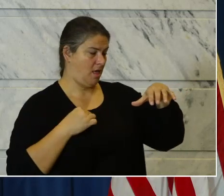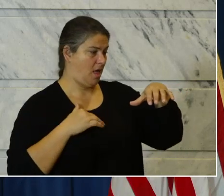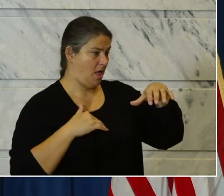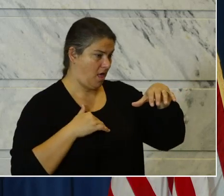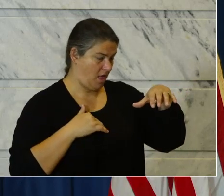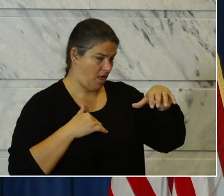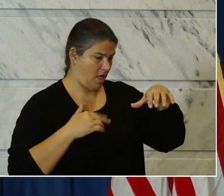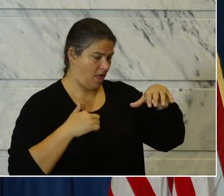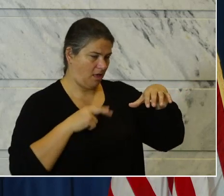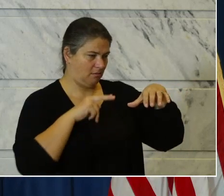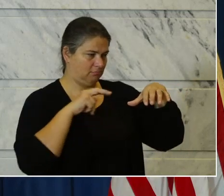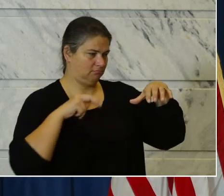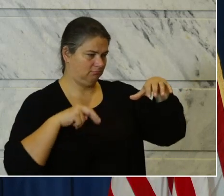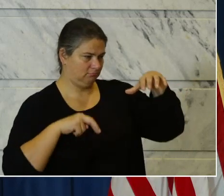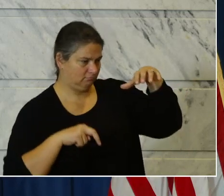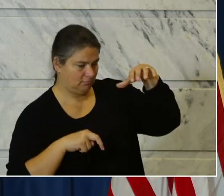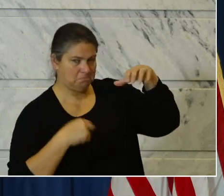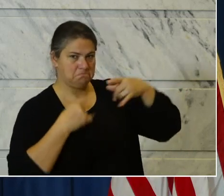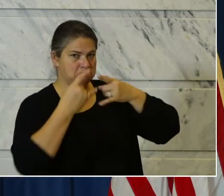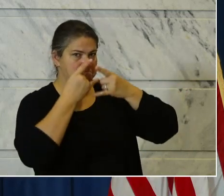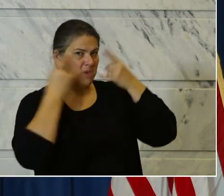wearing my mask that whole time.